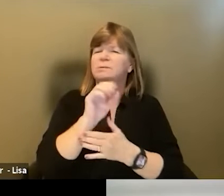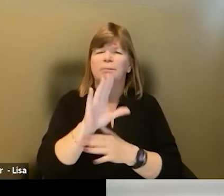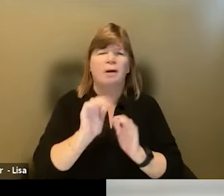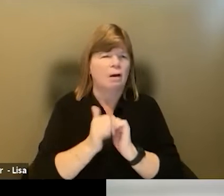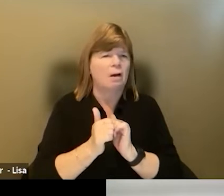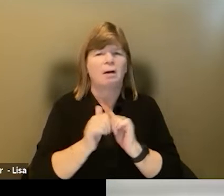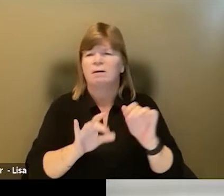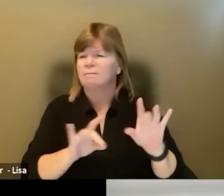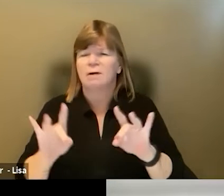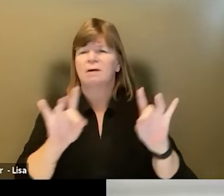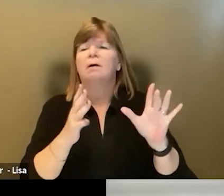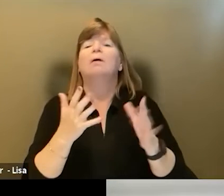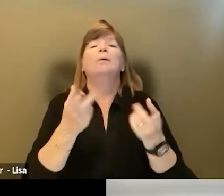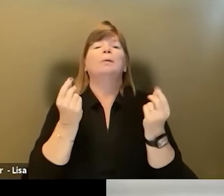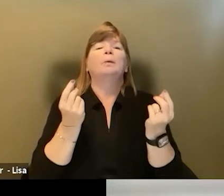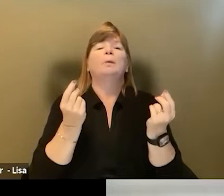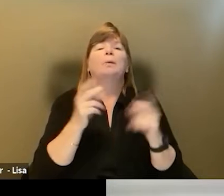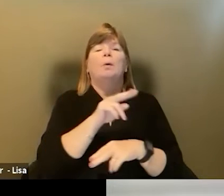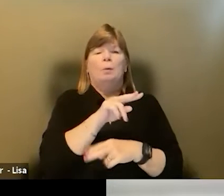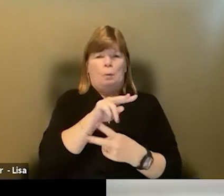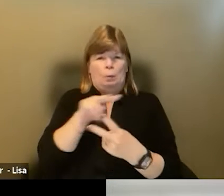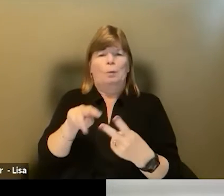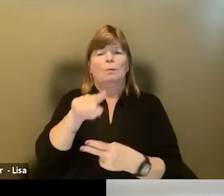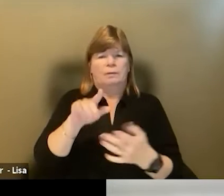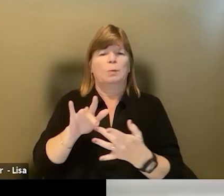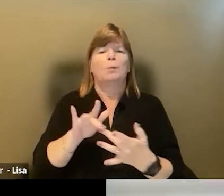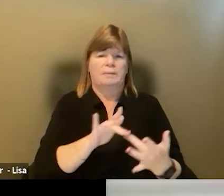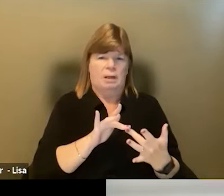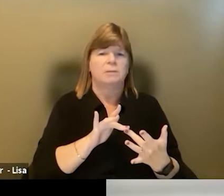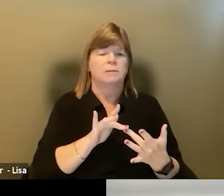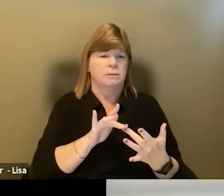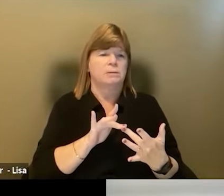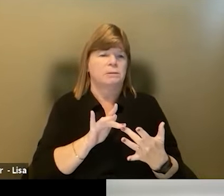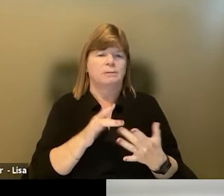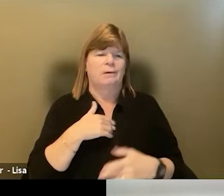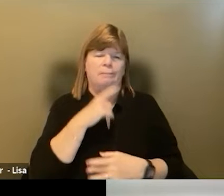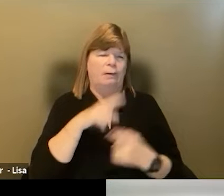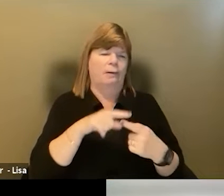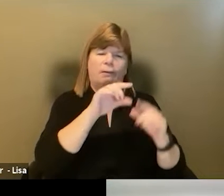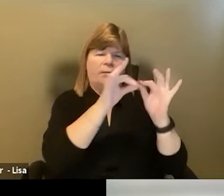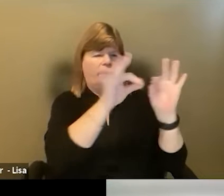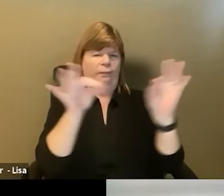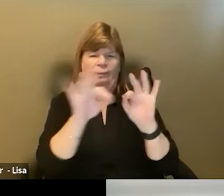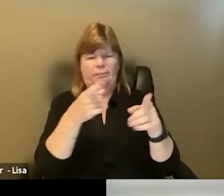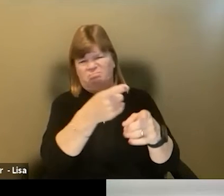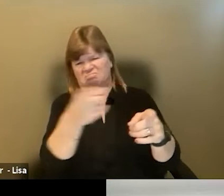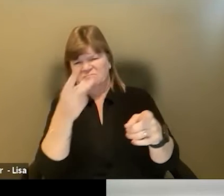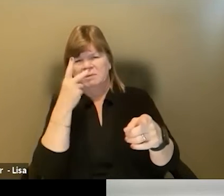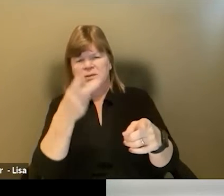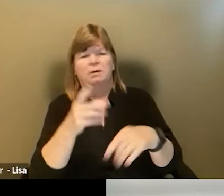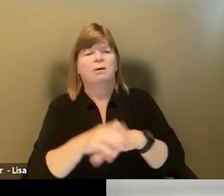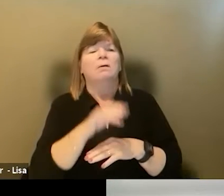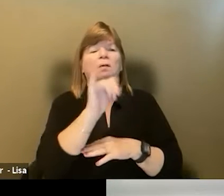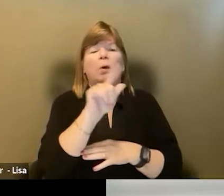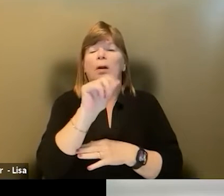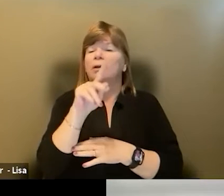can go to these websites. I won't read them all out loud, but these are links that take